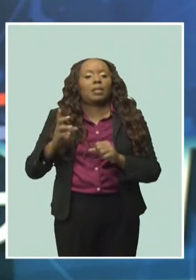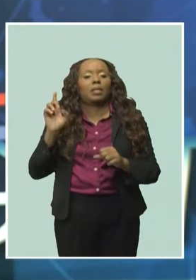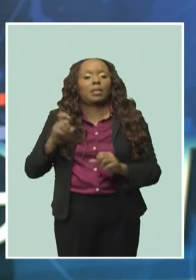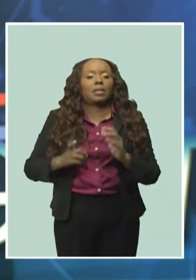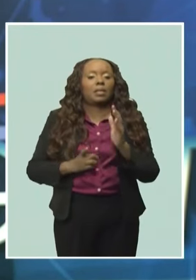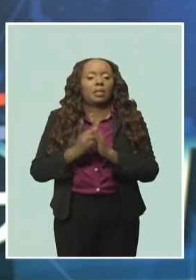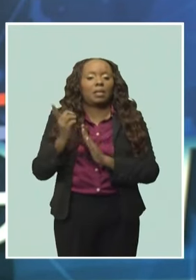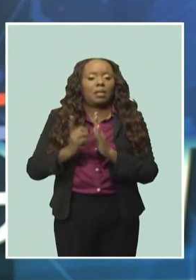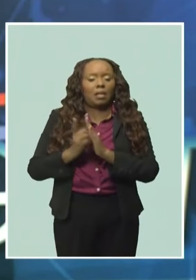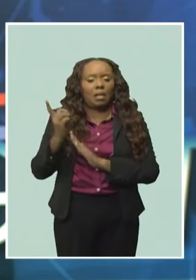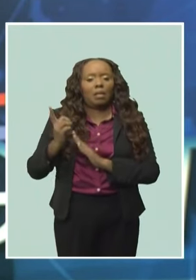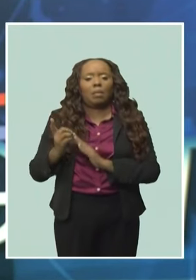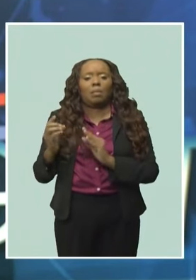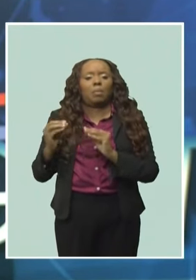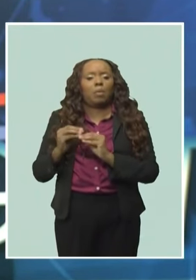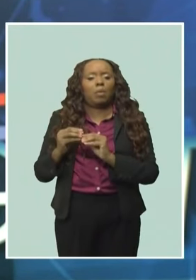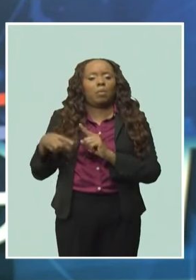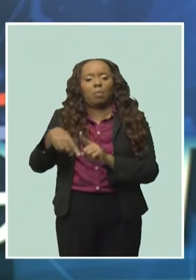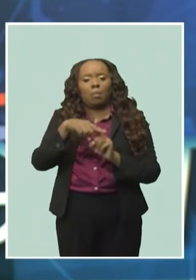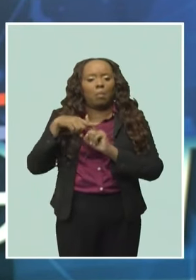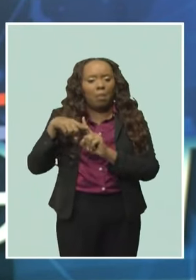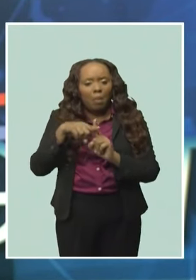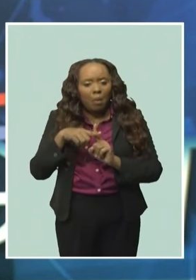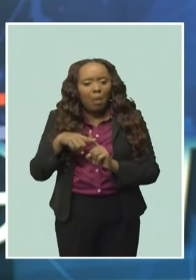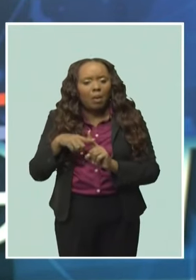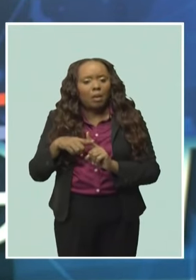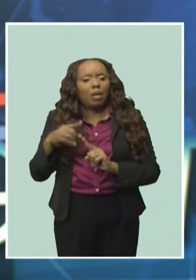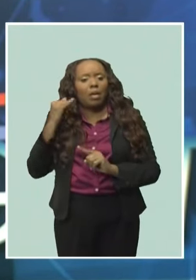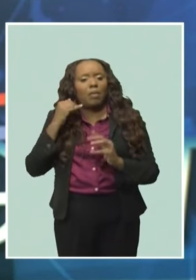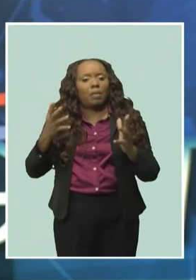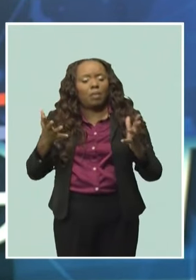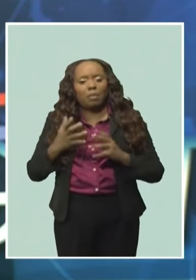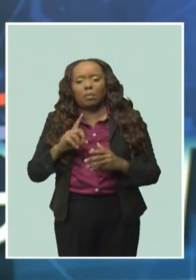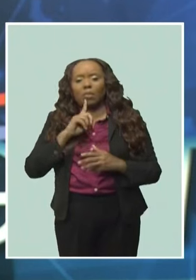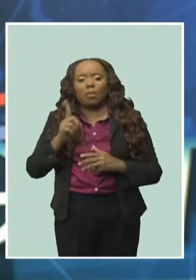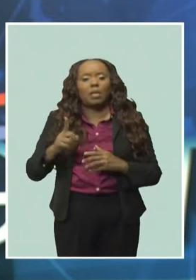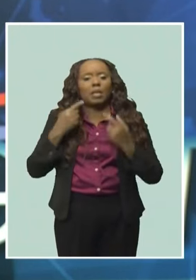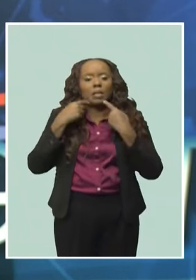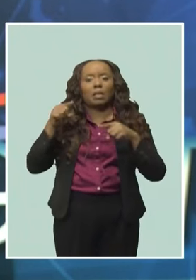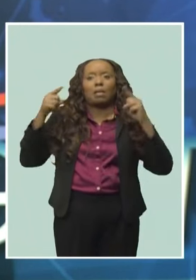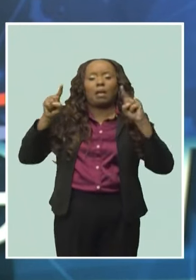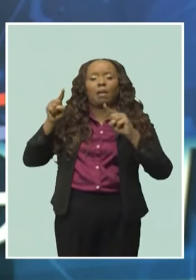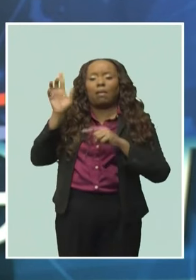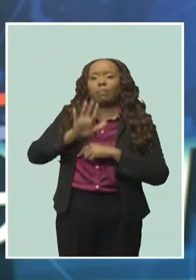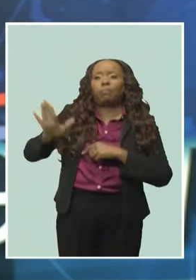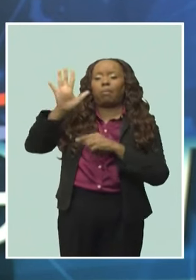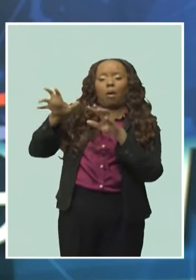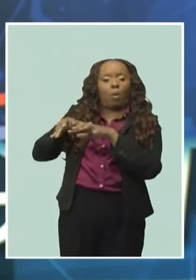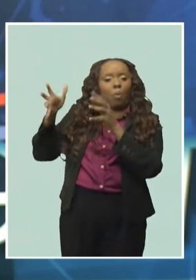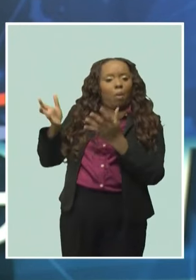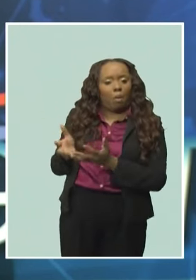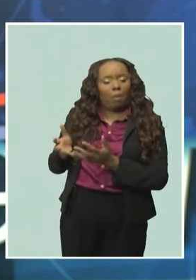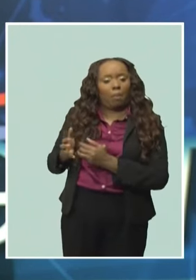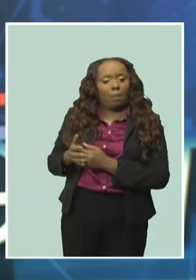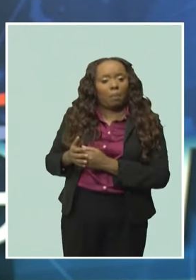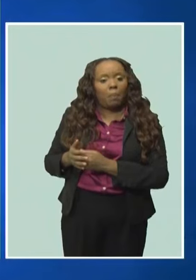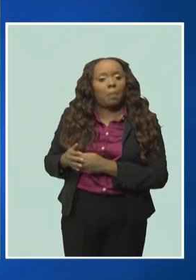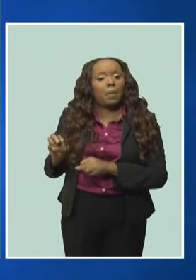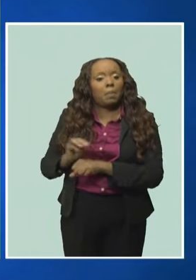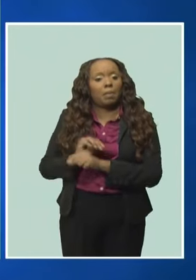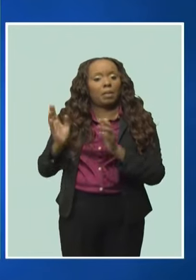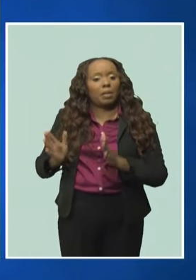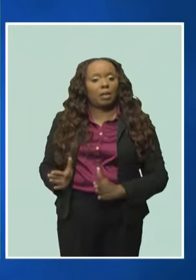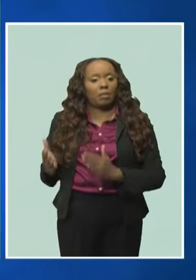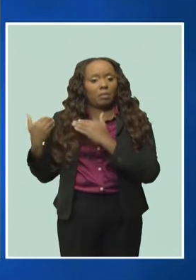a culture of positive experimentation if the country intends to compete successfully in the global arena. Minister of Industry,